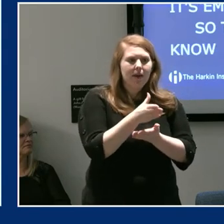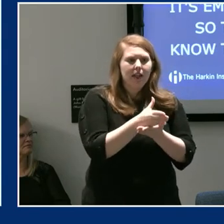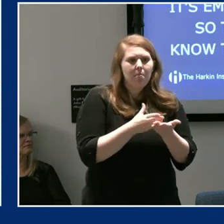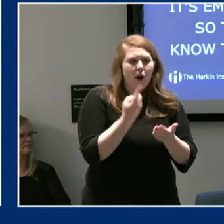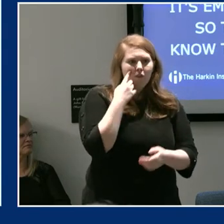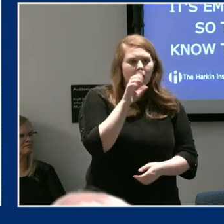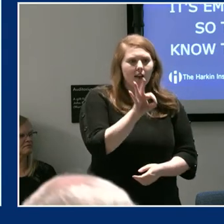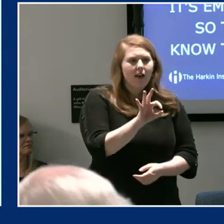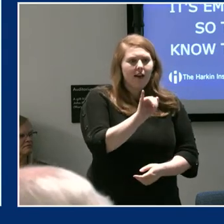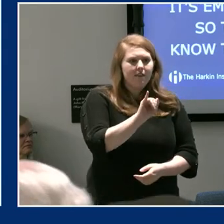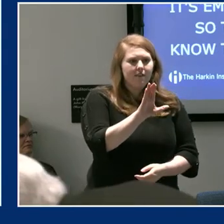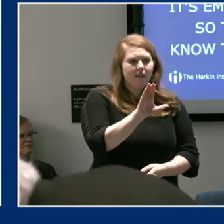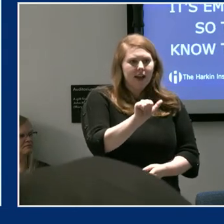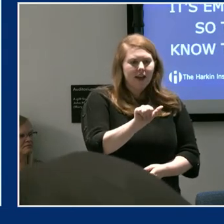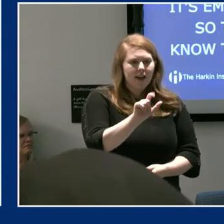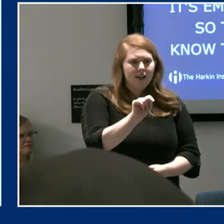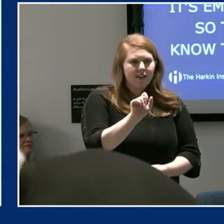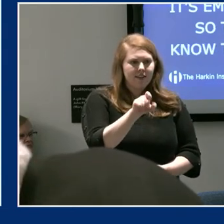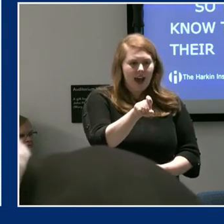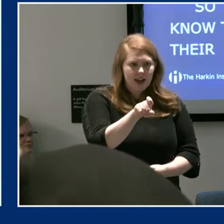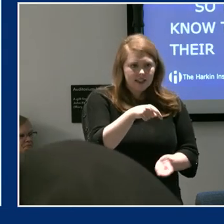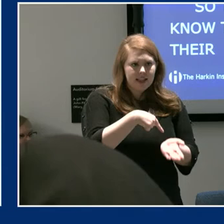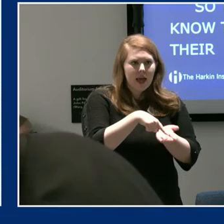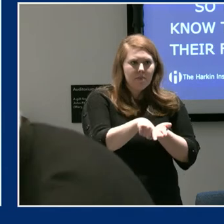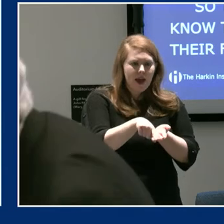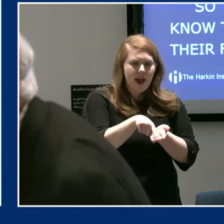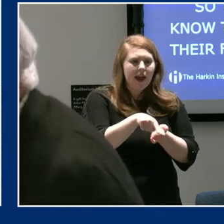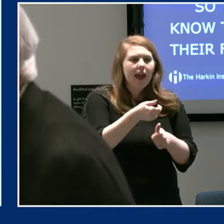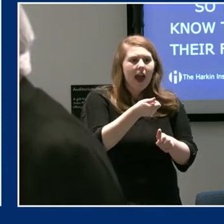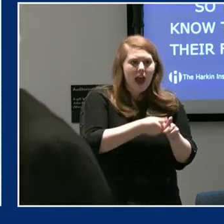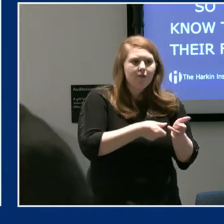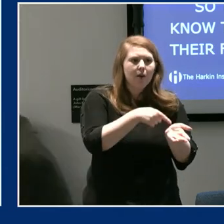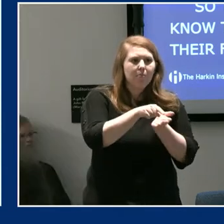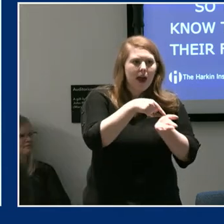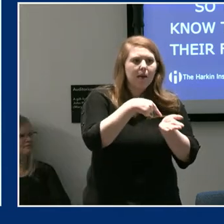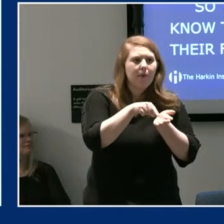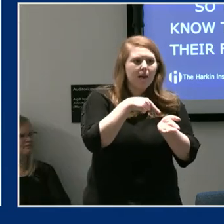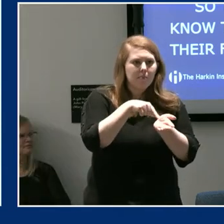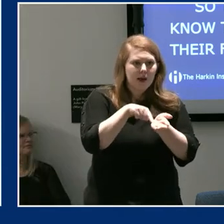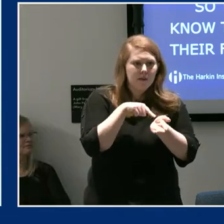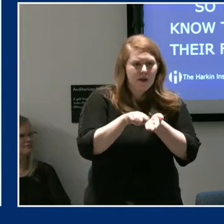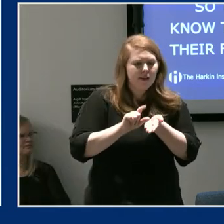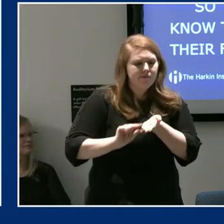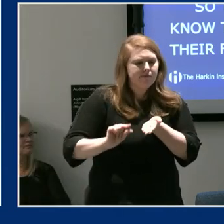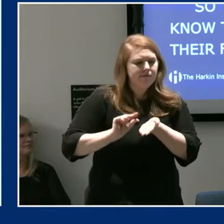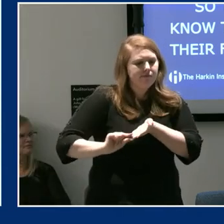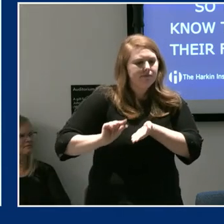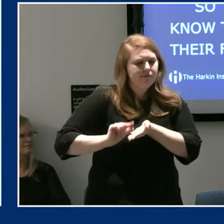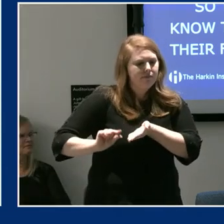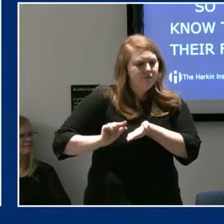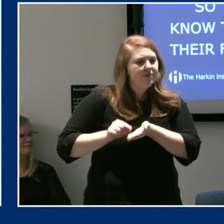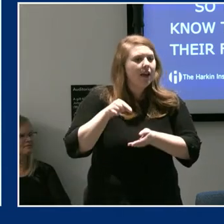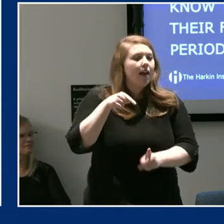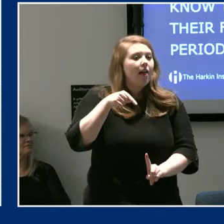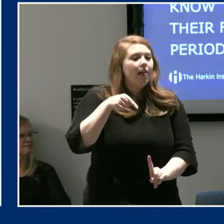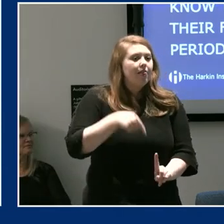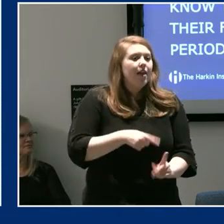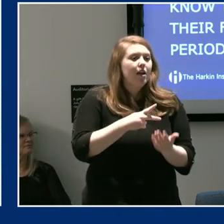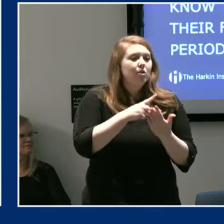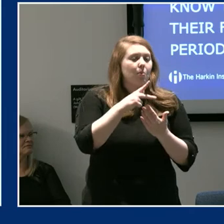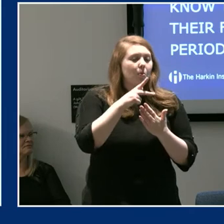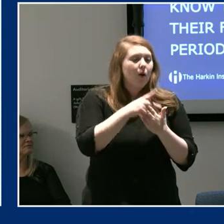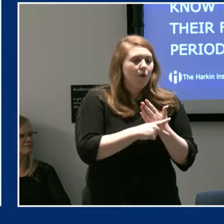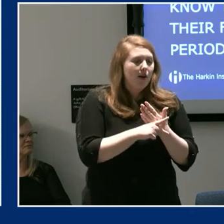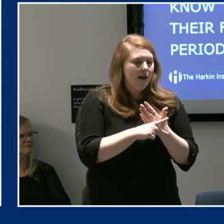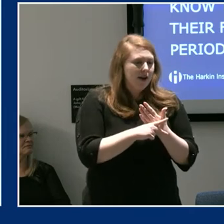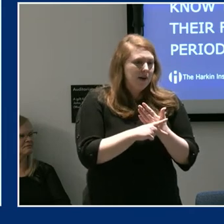tax that they pay each and every pay period. And we're talking about a program that